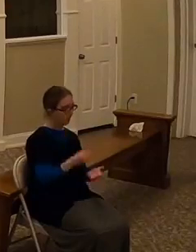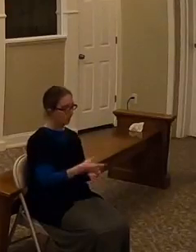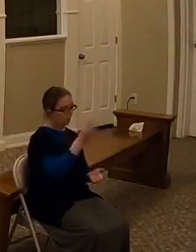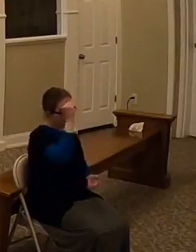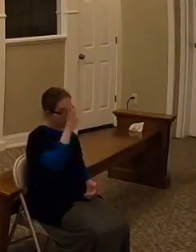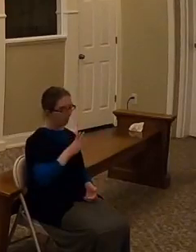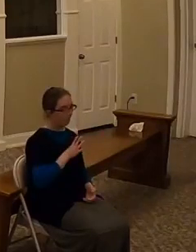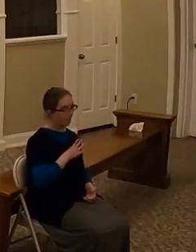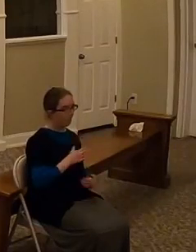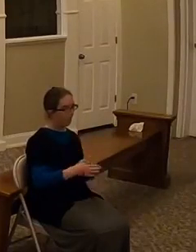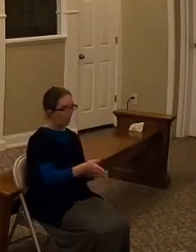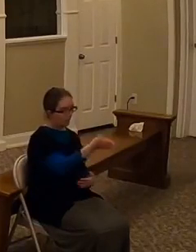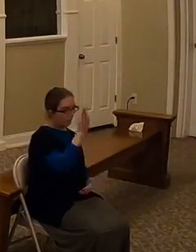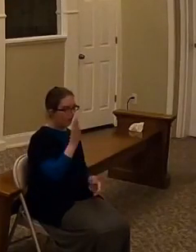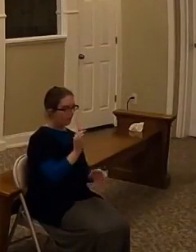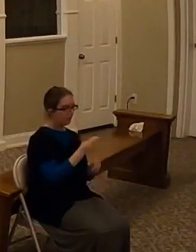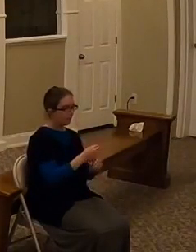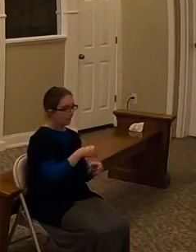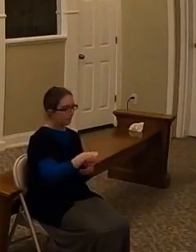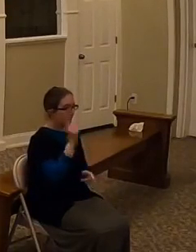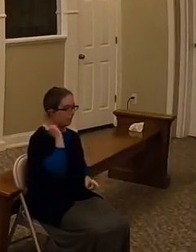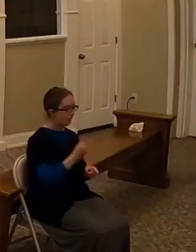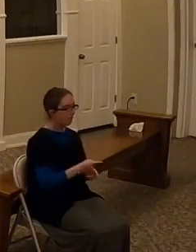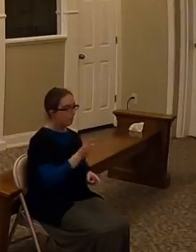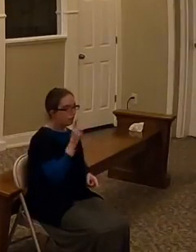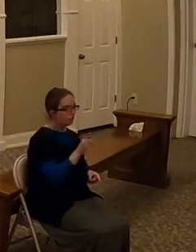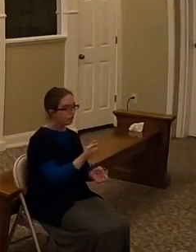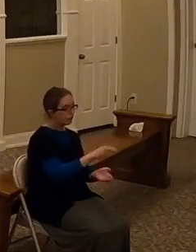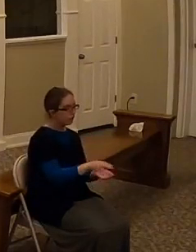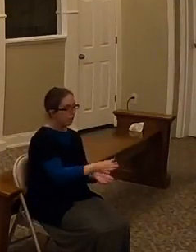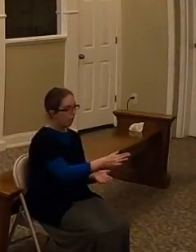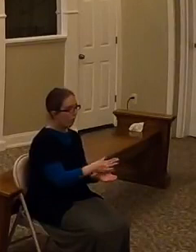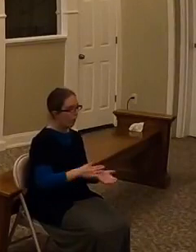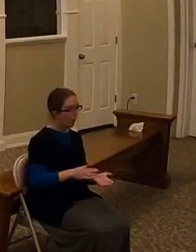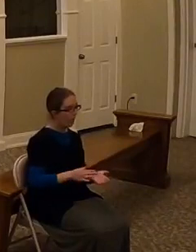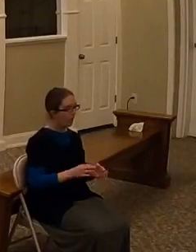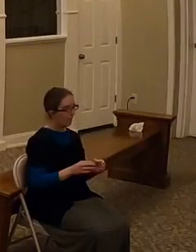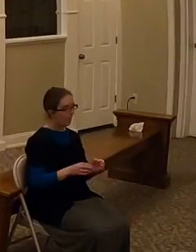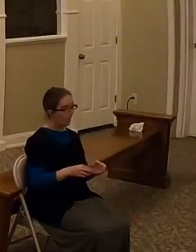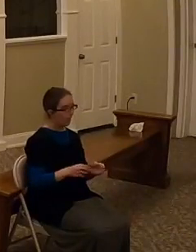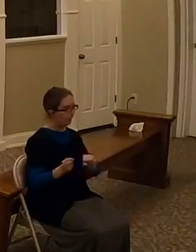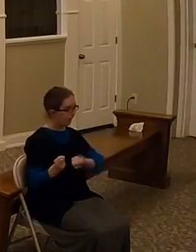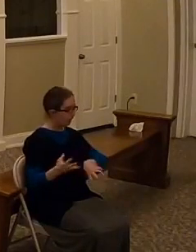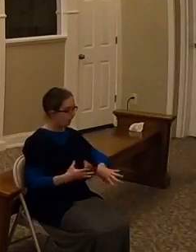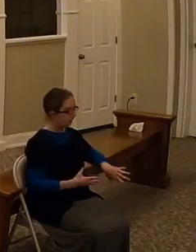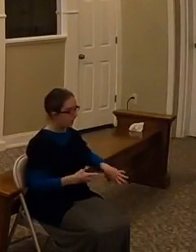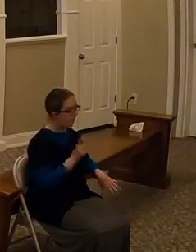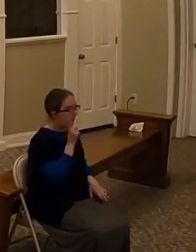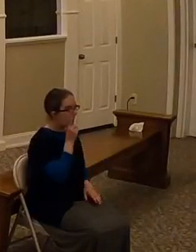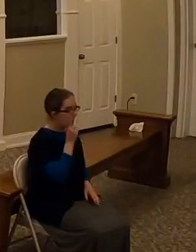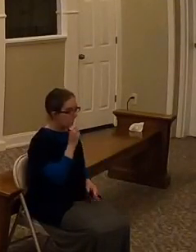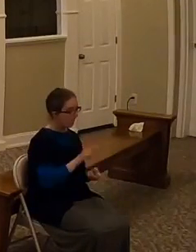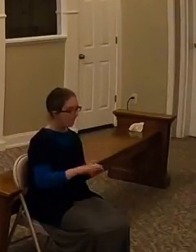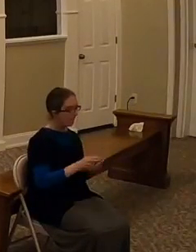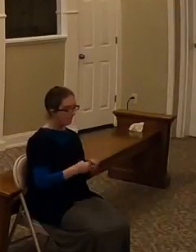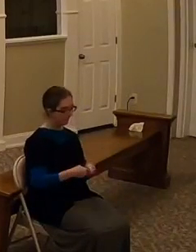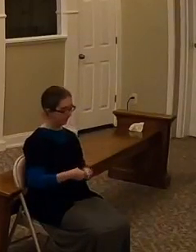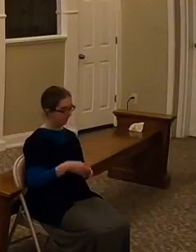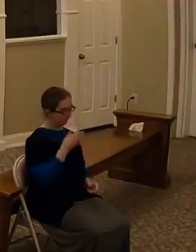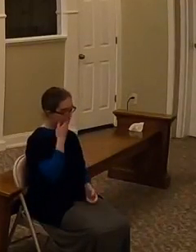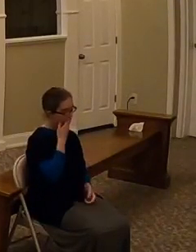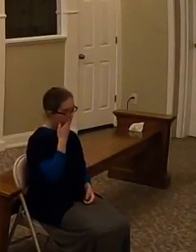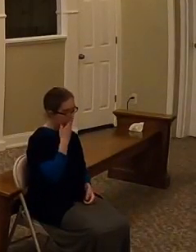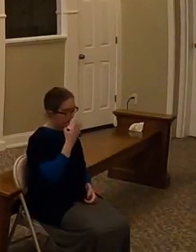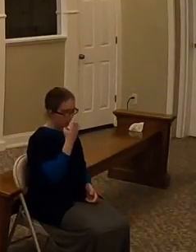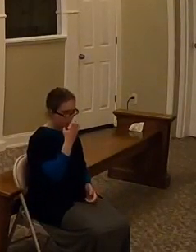man, which after God has created in righteousness and true holiness. Wherefore, put away lying, speak every man truth with his neighbor, for remember one of another.